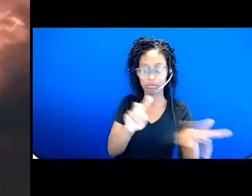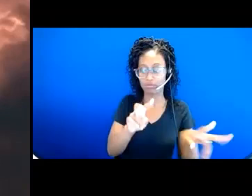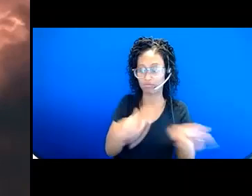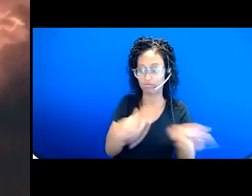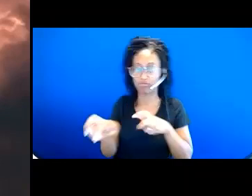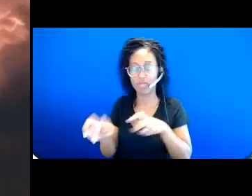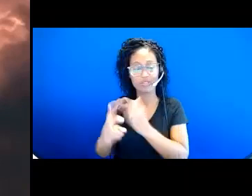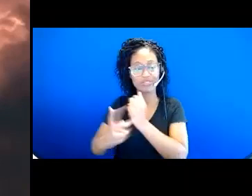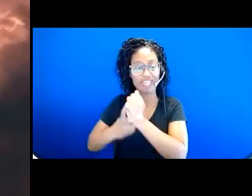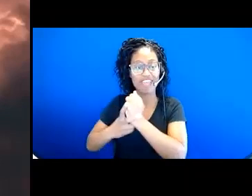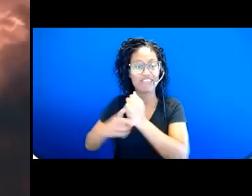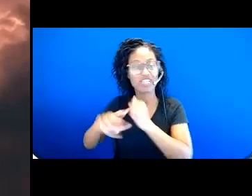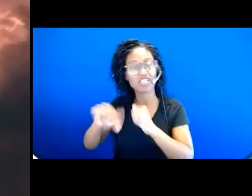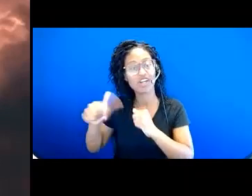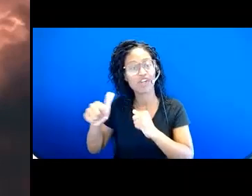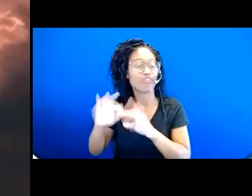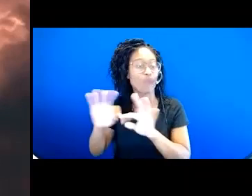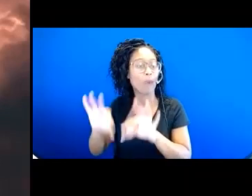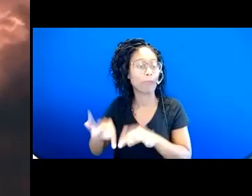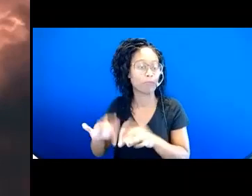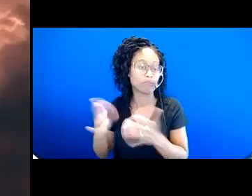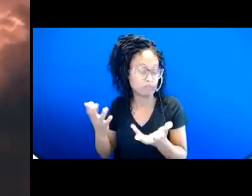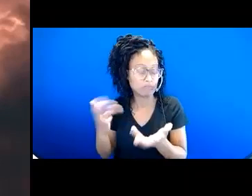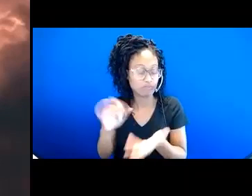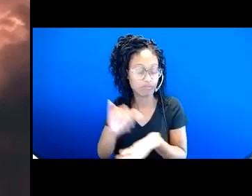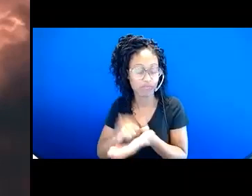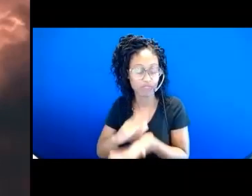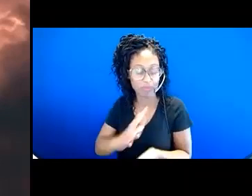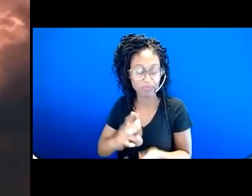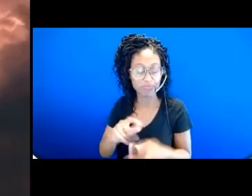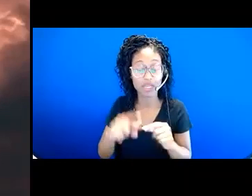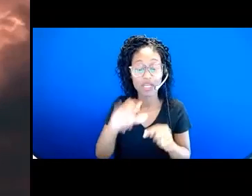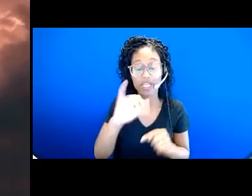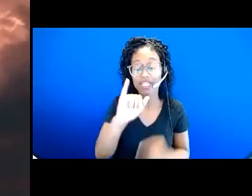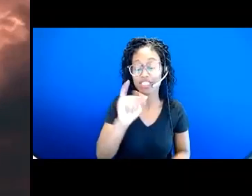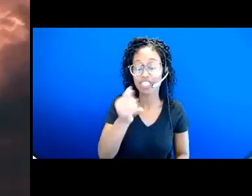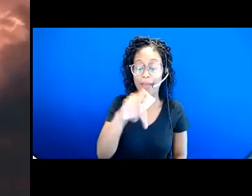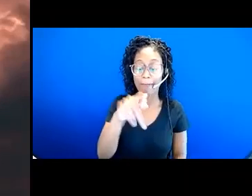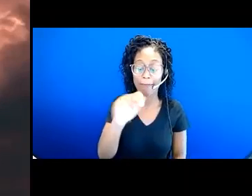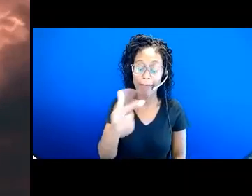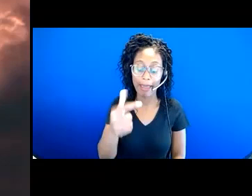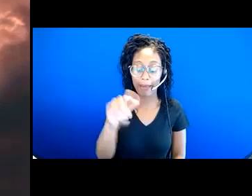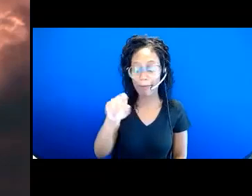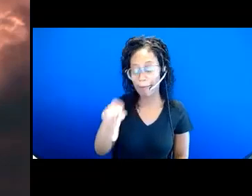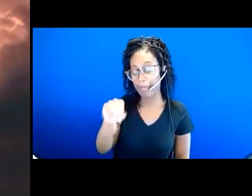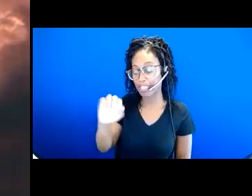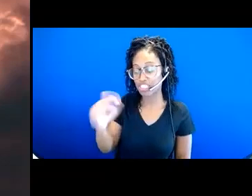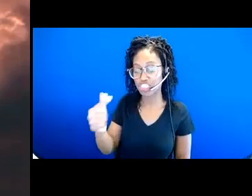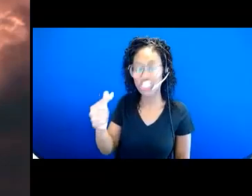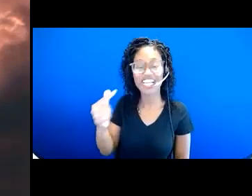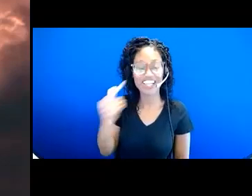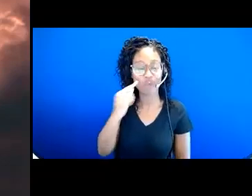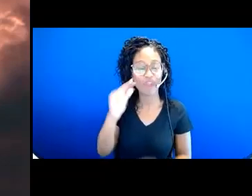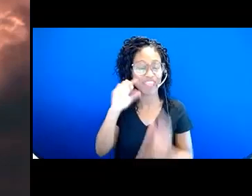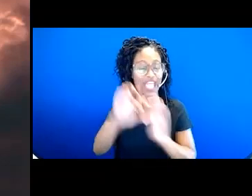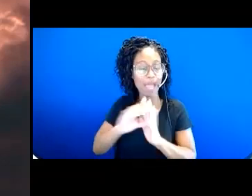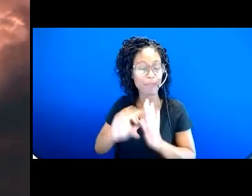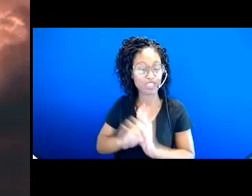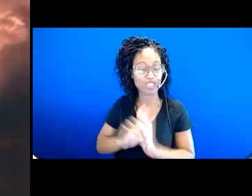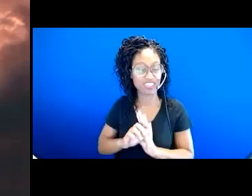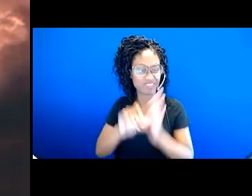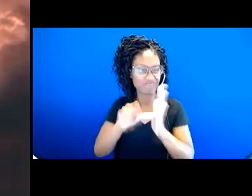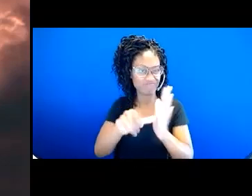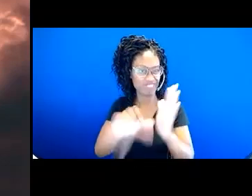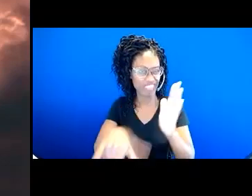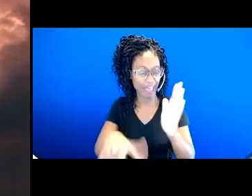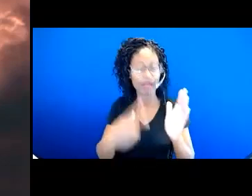it in another format. So JPEG, PNG, big images, that's the message there.